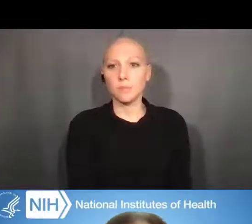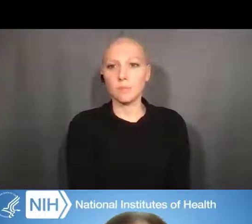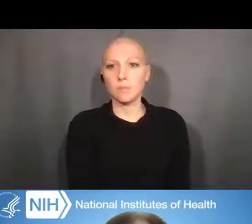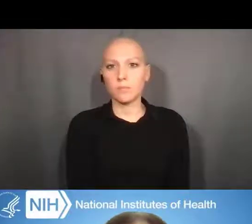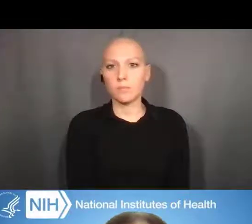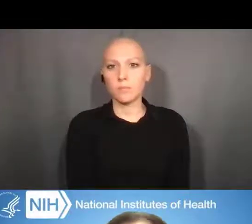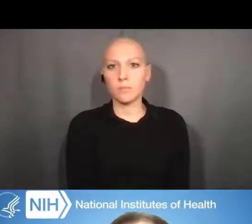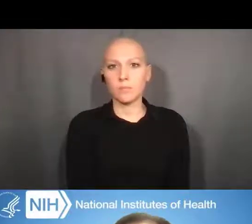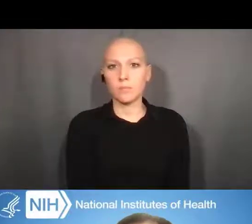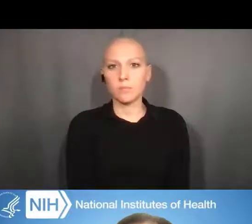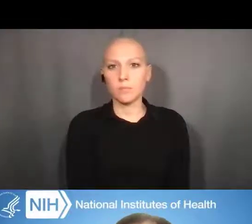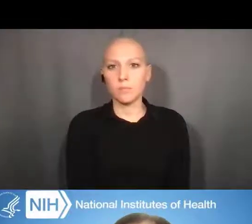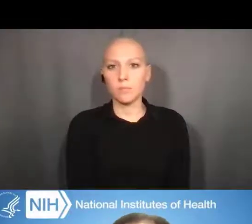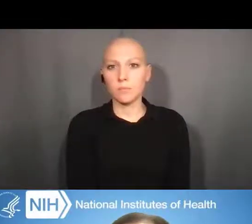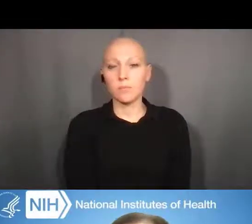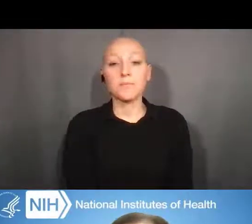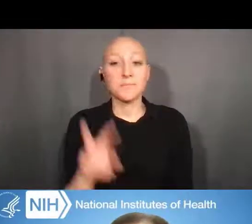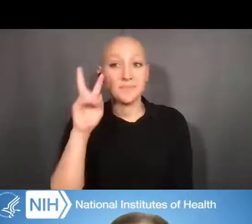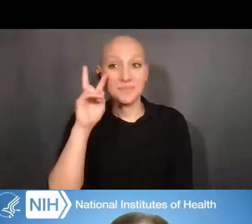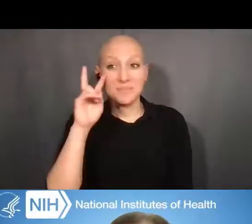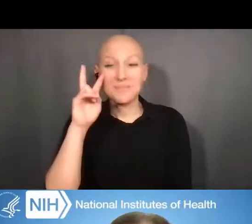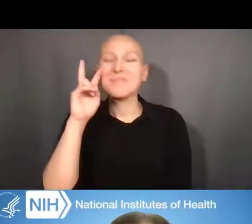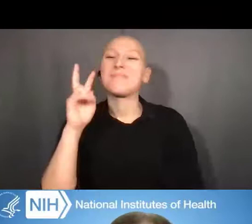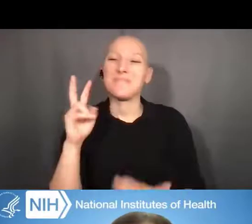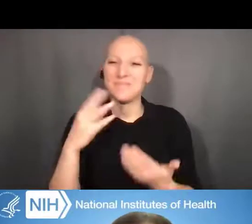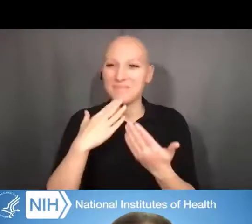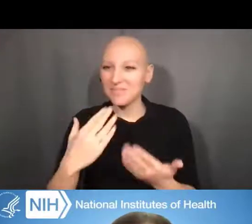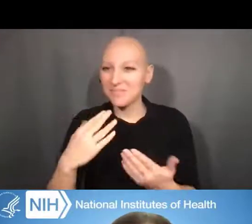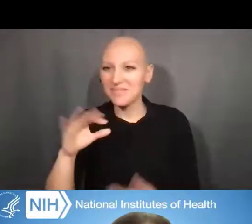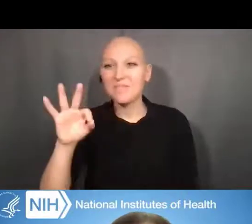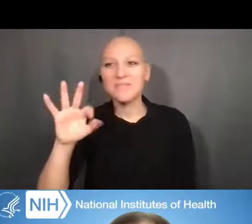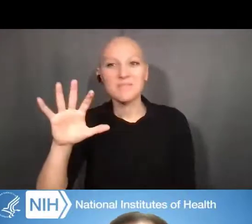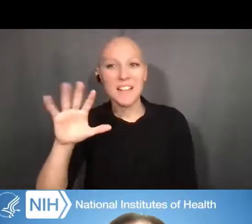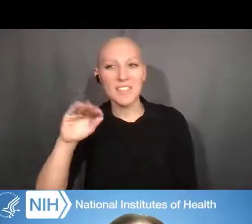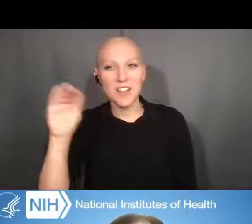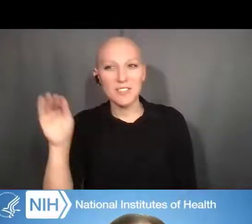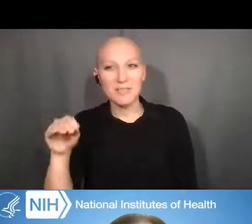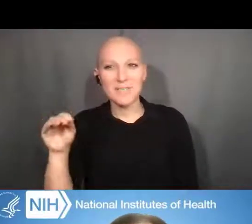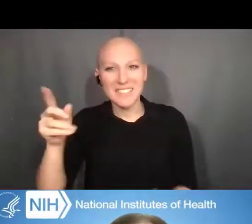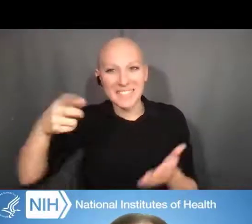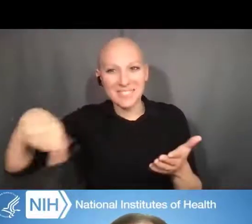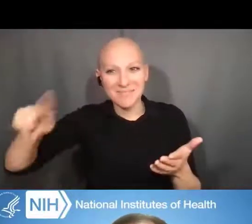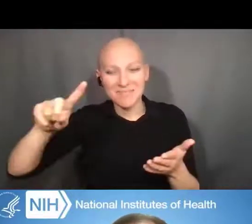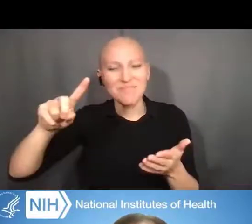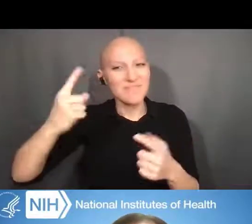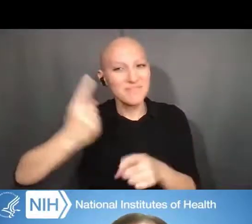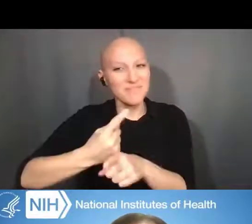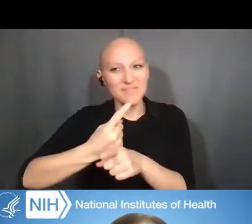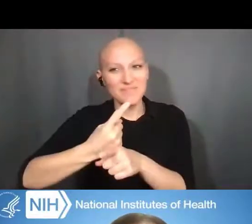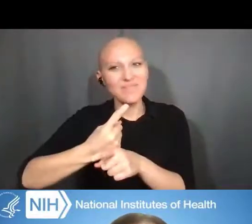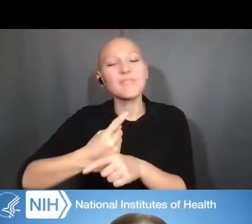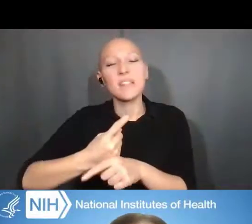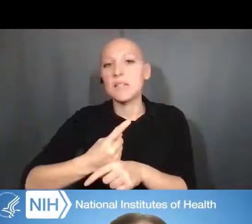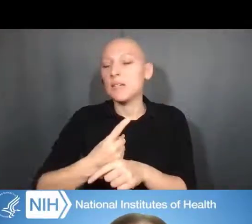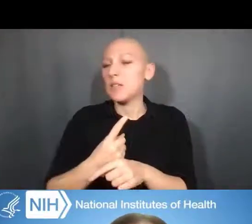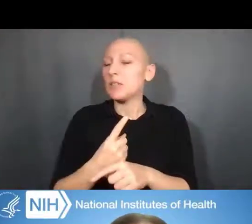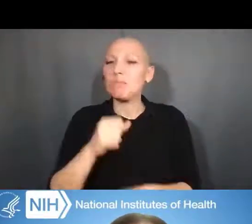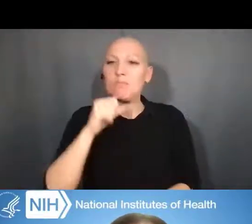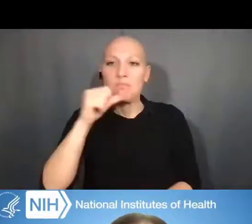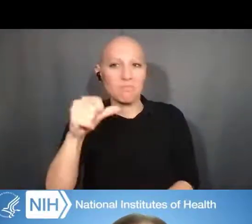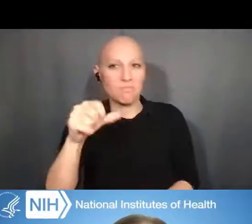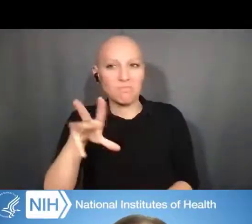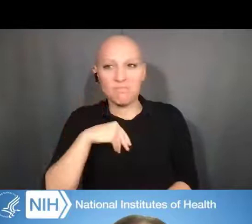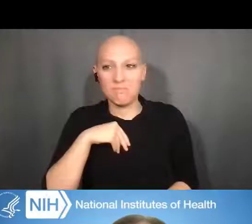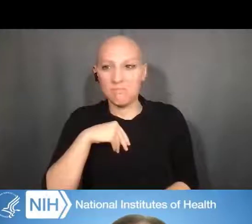So let's see. Thank you, 95% of my participants. You're correct. It is unacceptable as